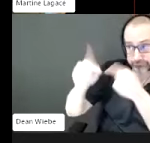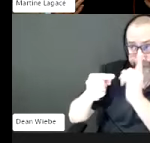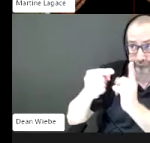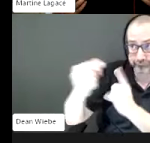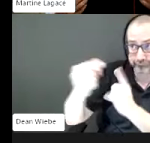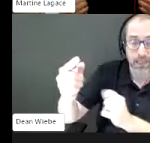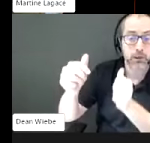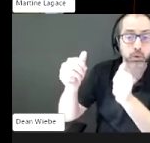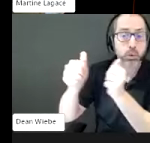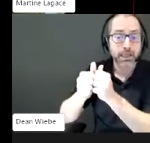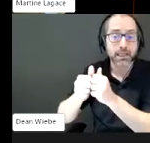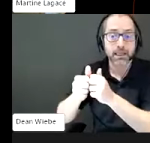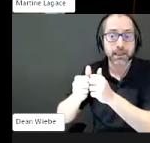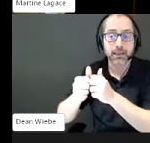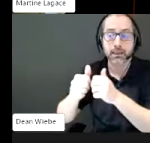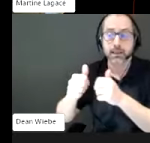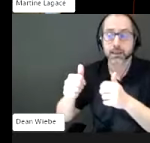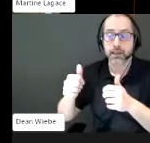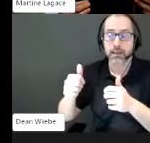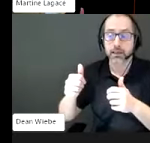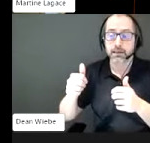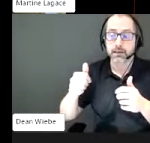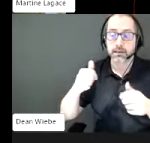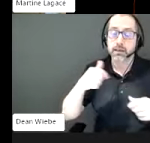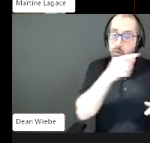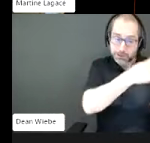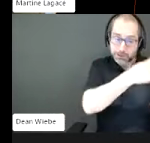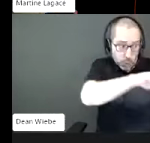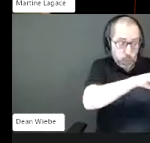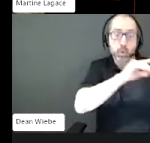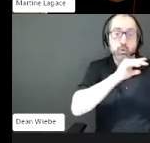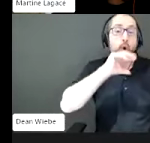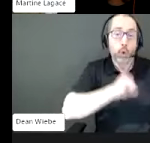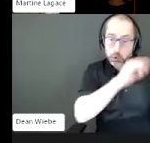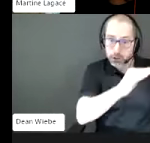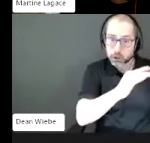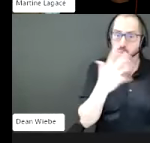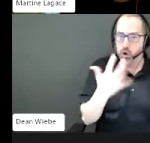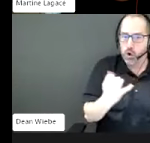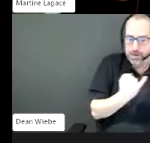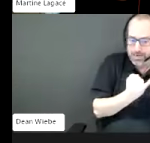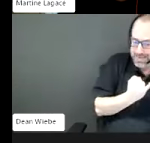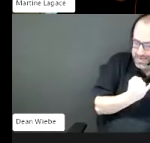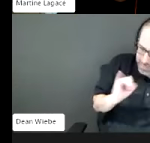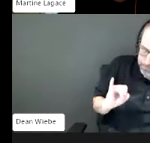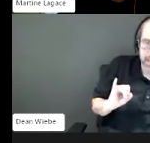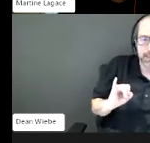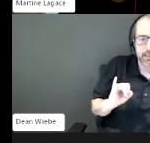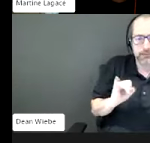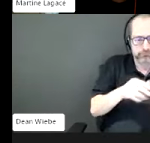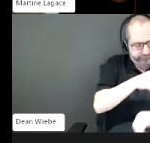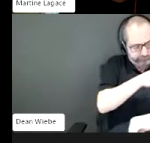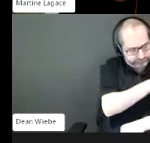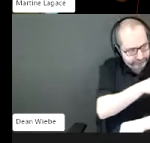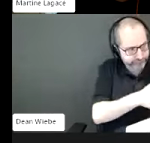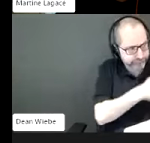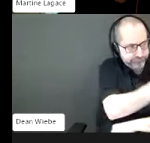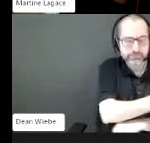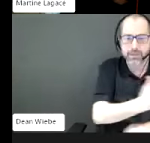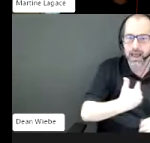discourse towards those who are autonomous, those who are independent, but not defending those who are a little